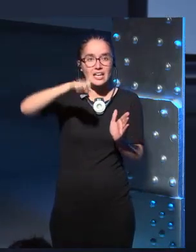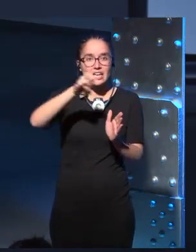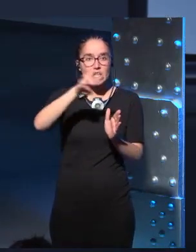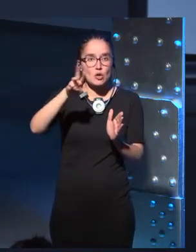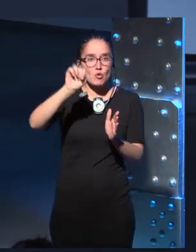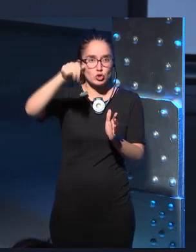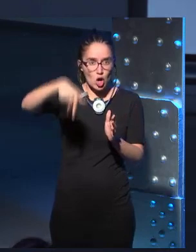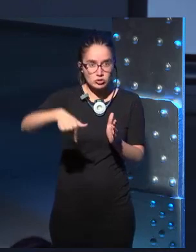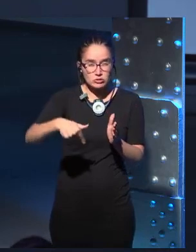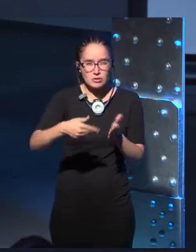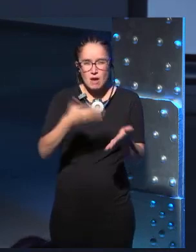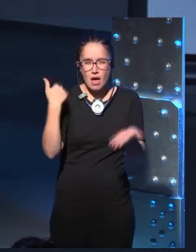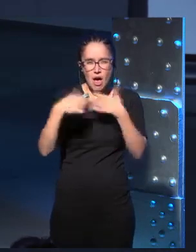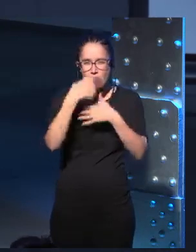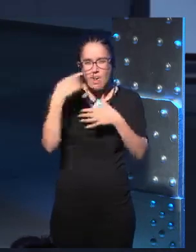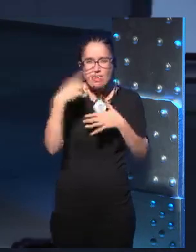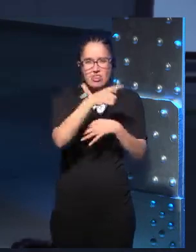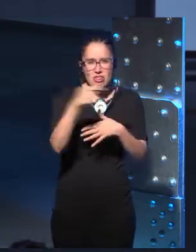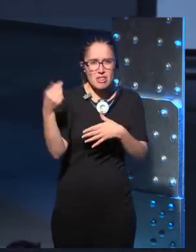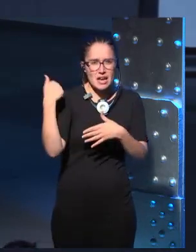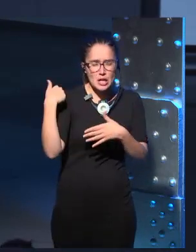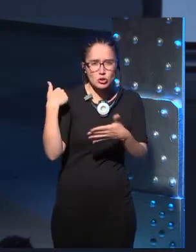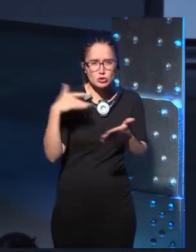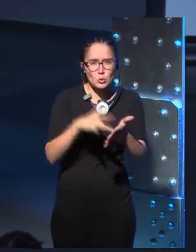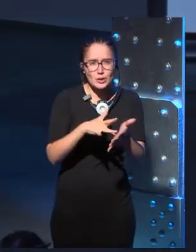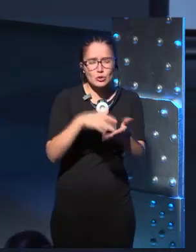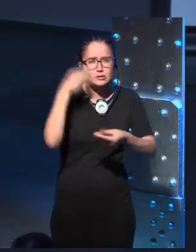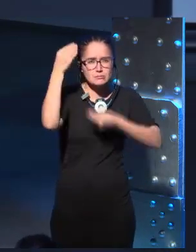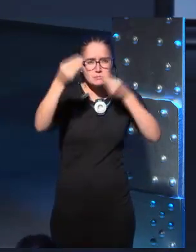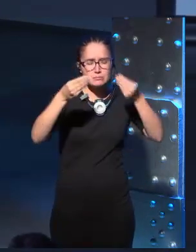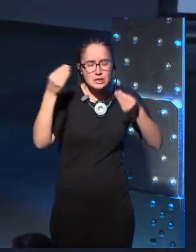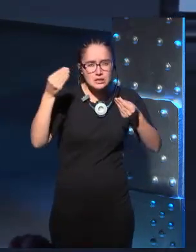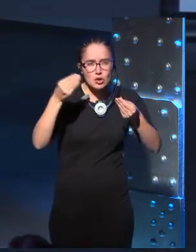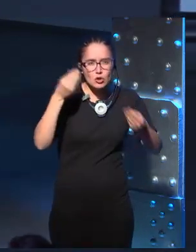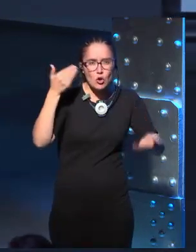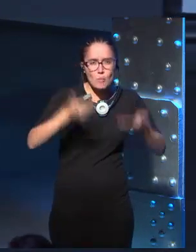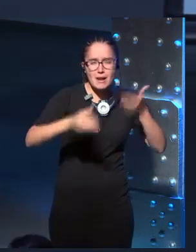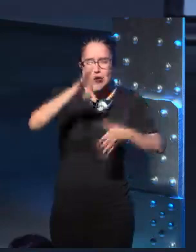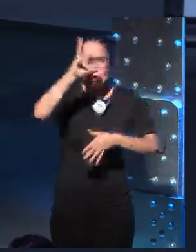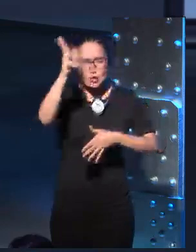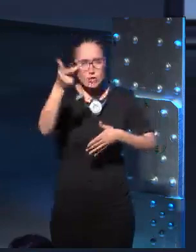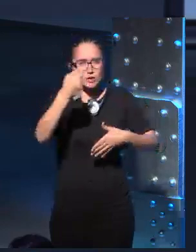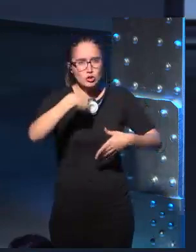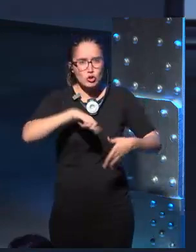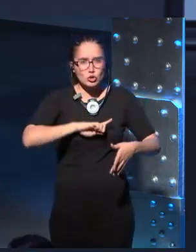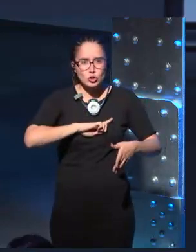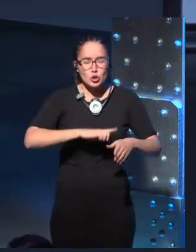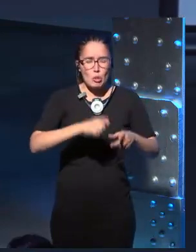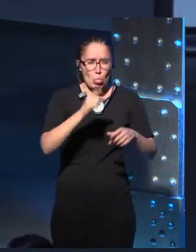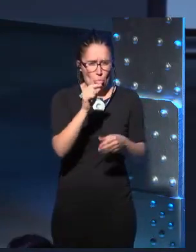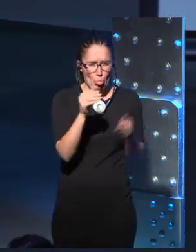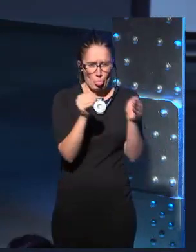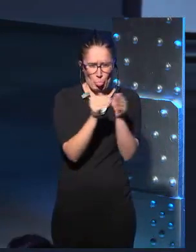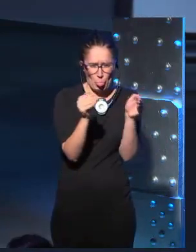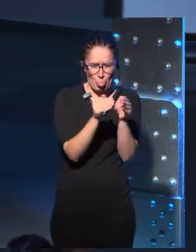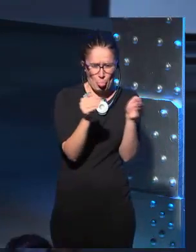ago, we went further. When you think of it, compared to the universe, we are extremely small. Compared